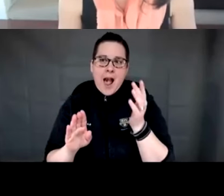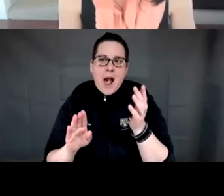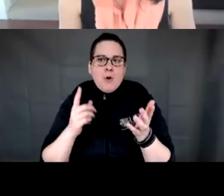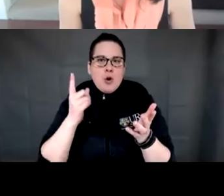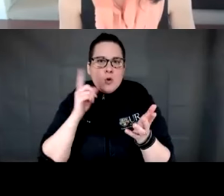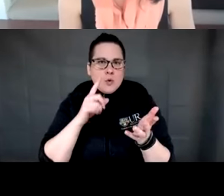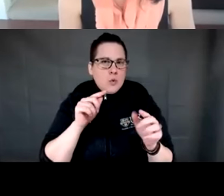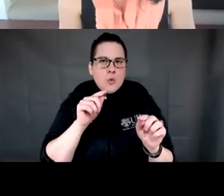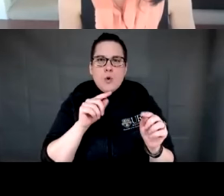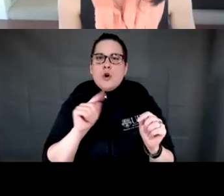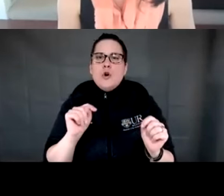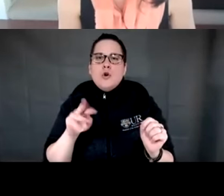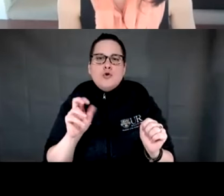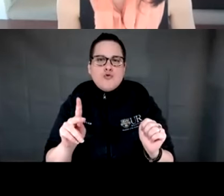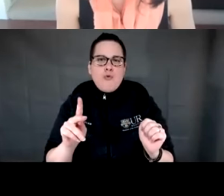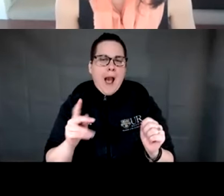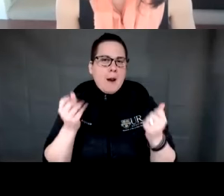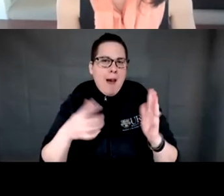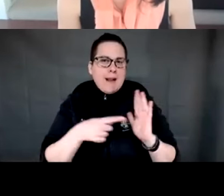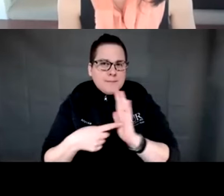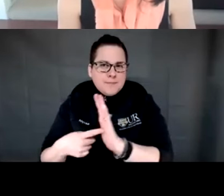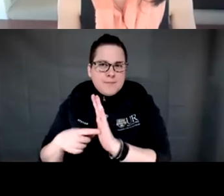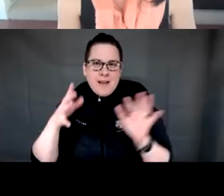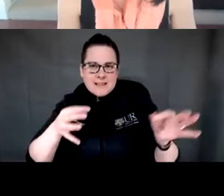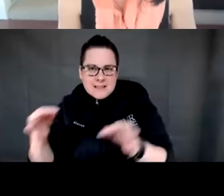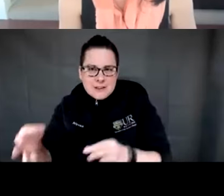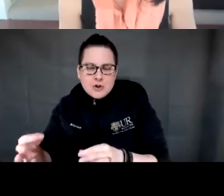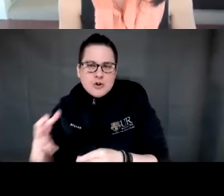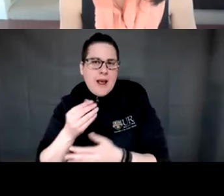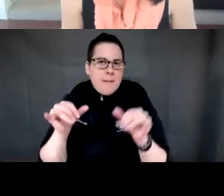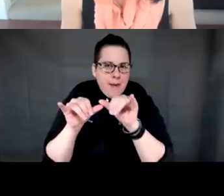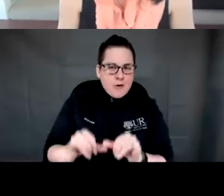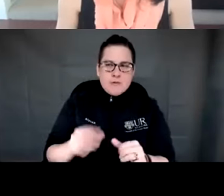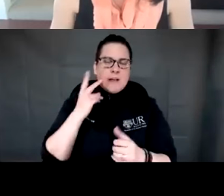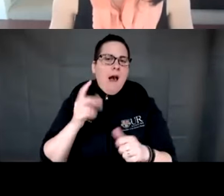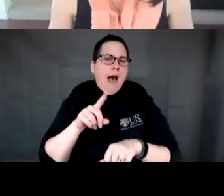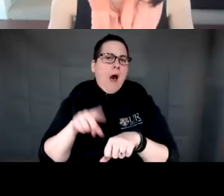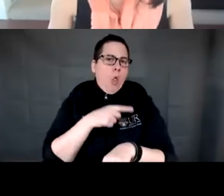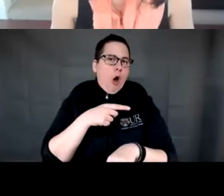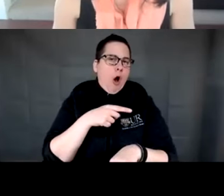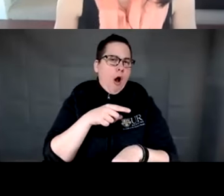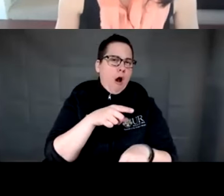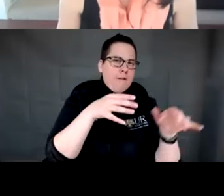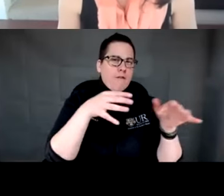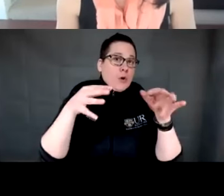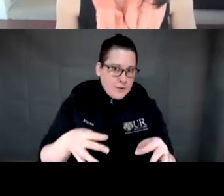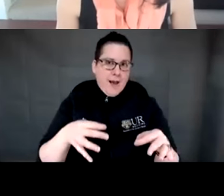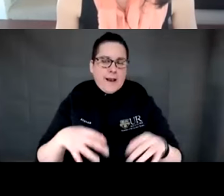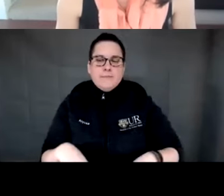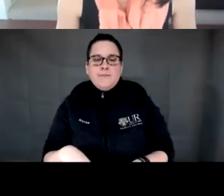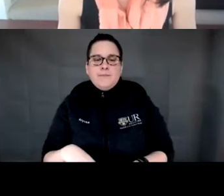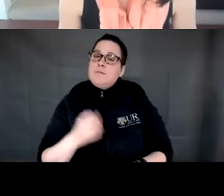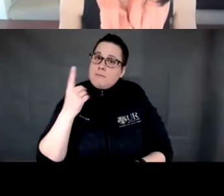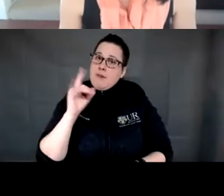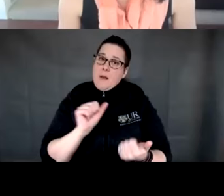multiple instances of a decision and also some of the metrics associated with those, like the time it takes to make the decision. But this